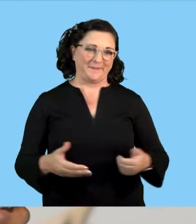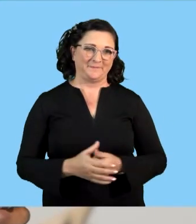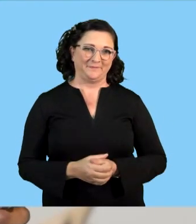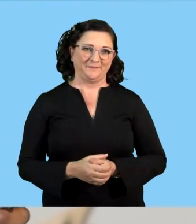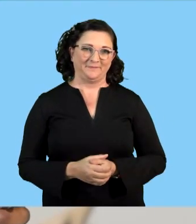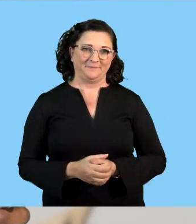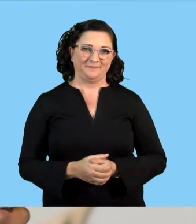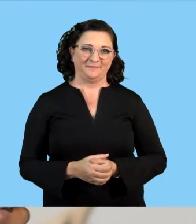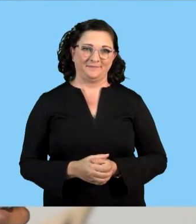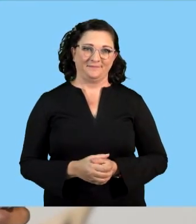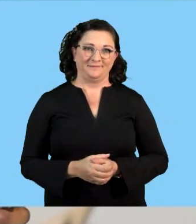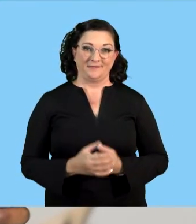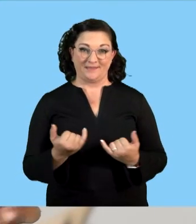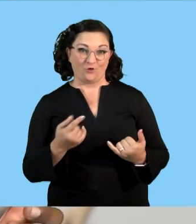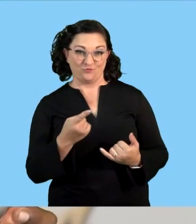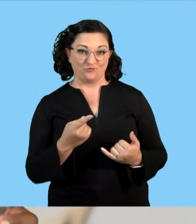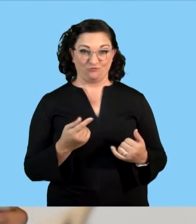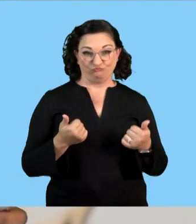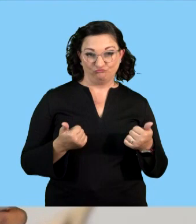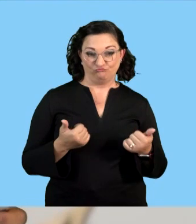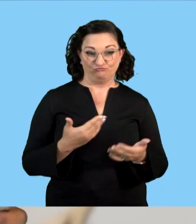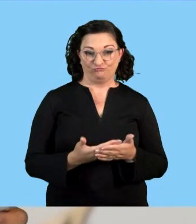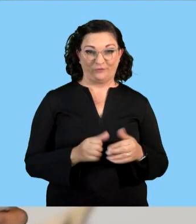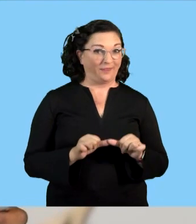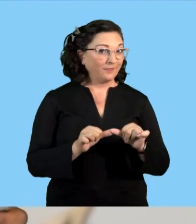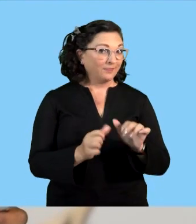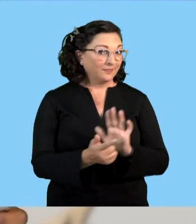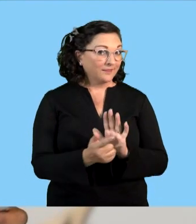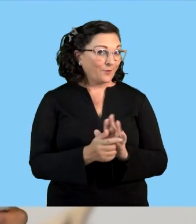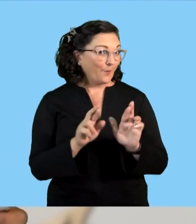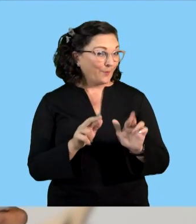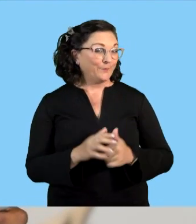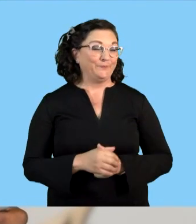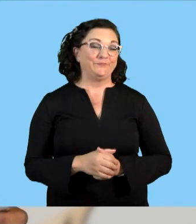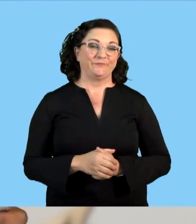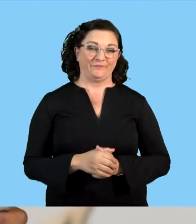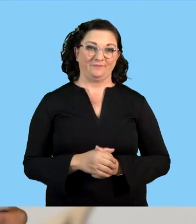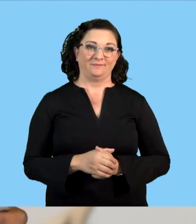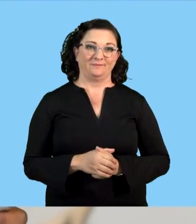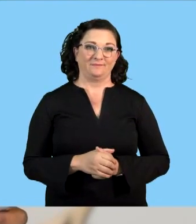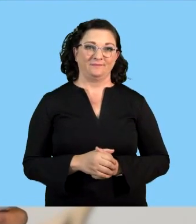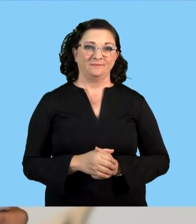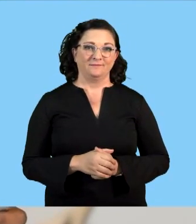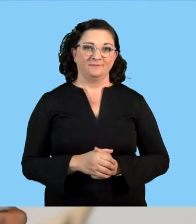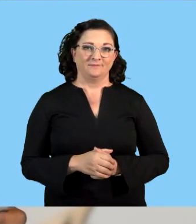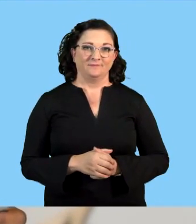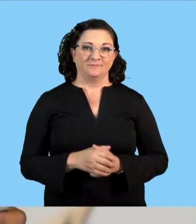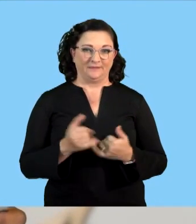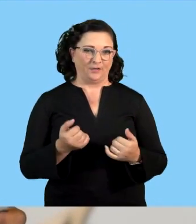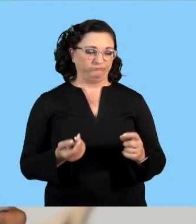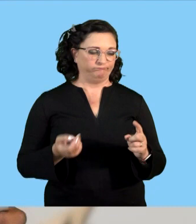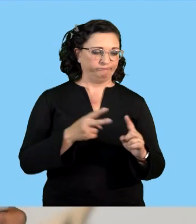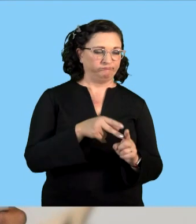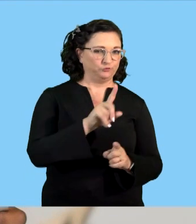Welcome back. Hope you are now sorted and we can move on with our lesson. Let's look at this